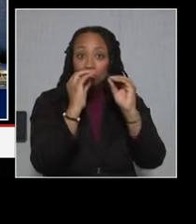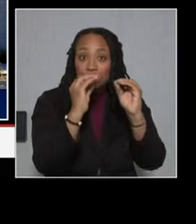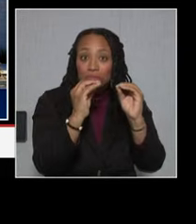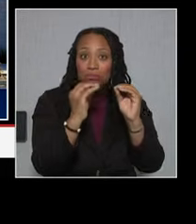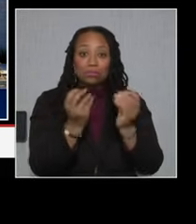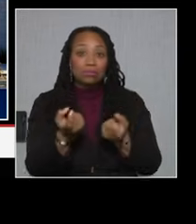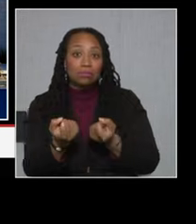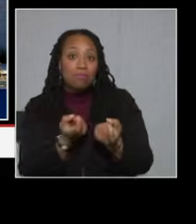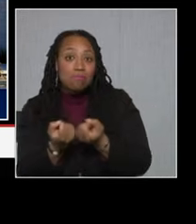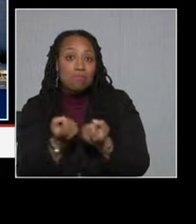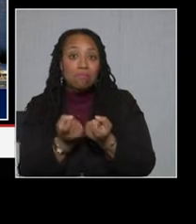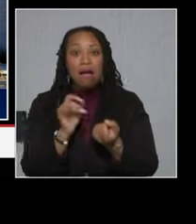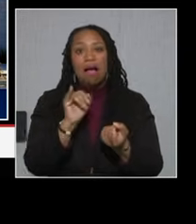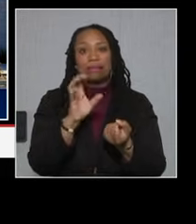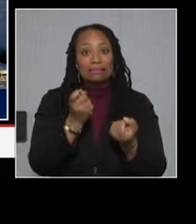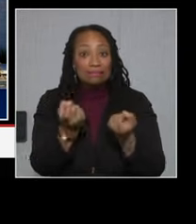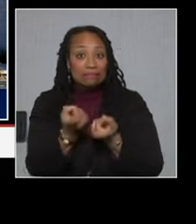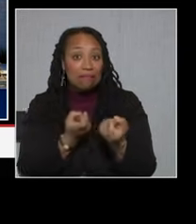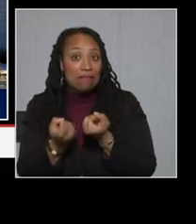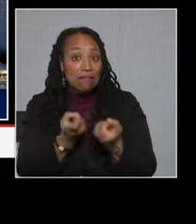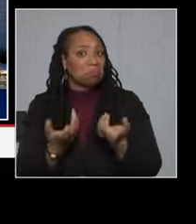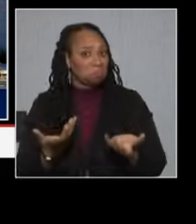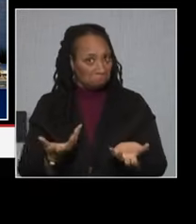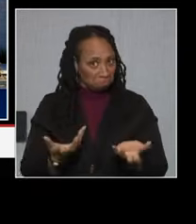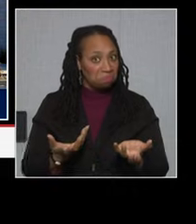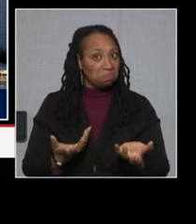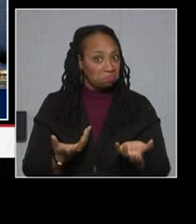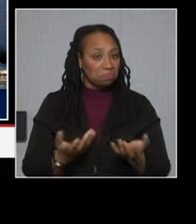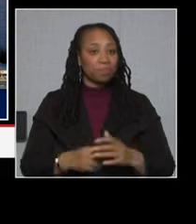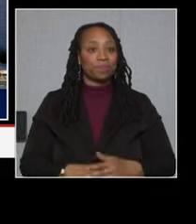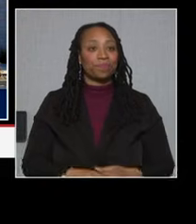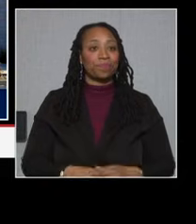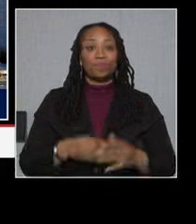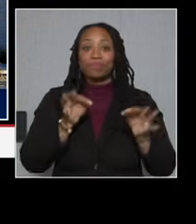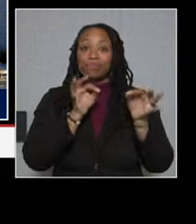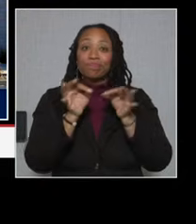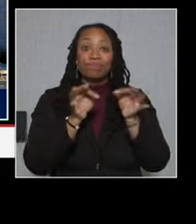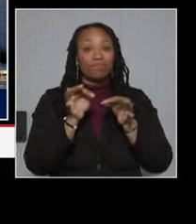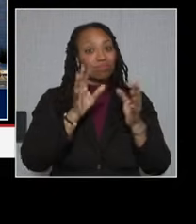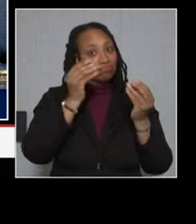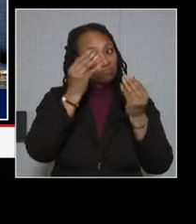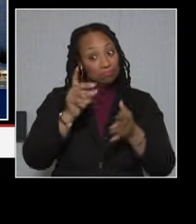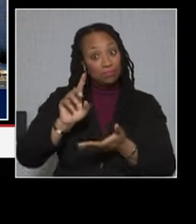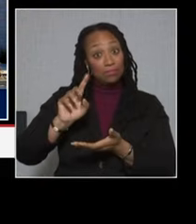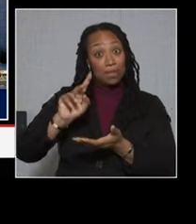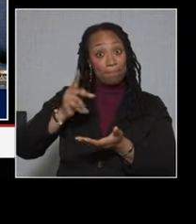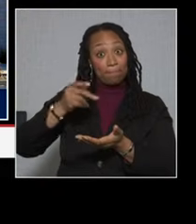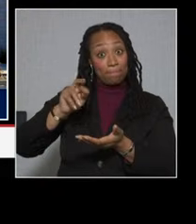why we're the #1 park system in the nation, because we just have a wonderful